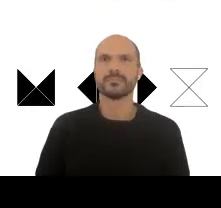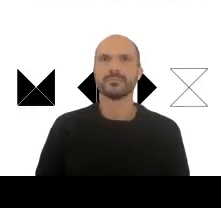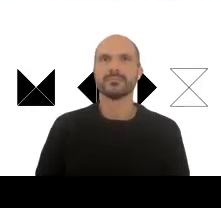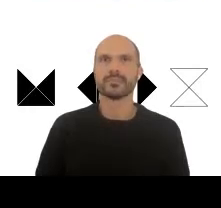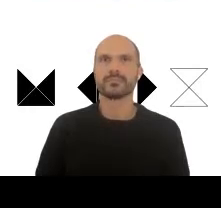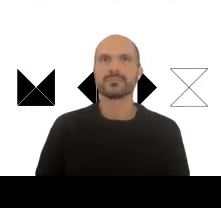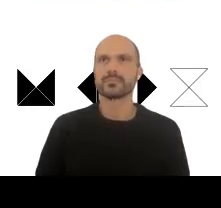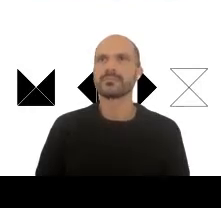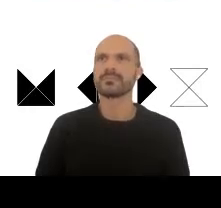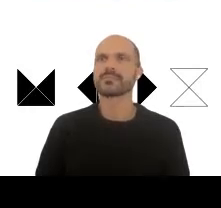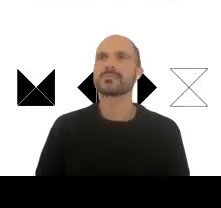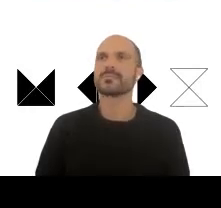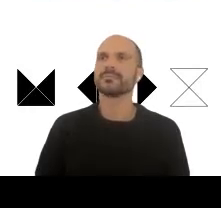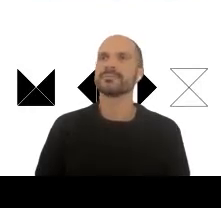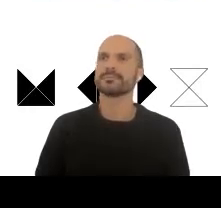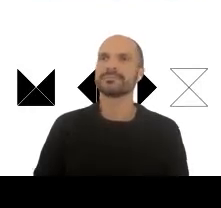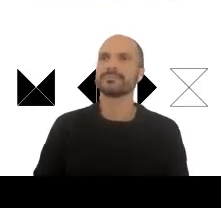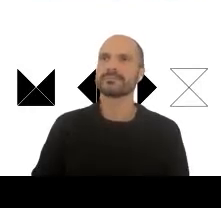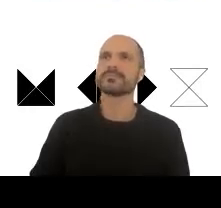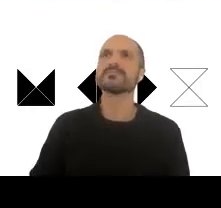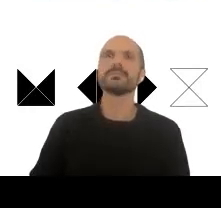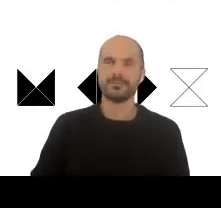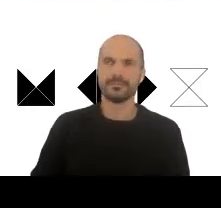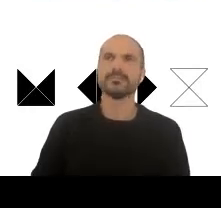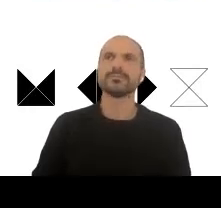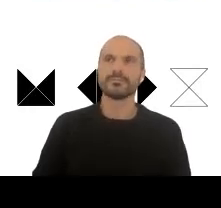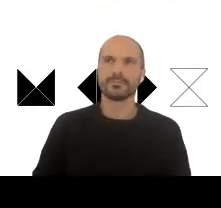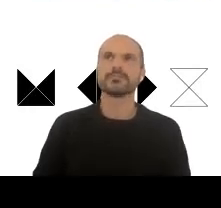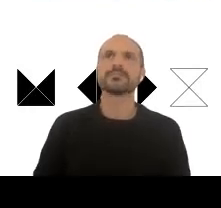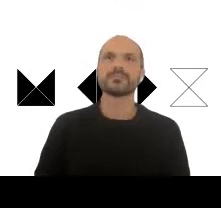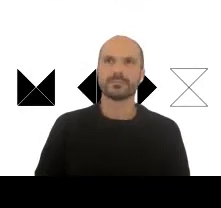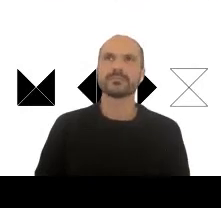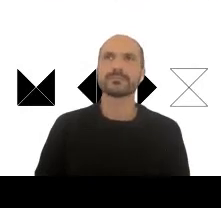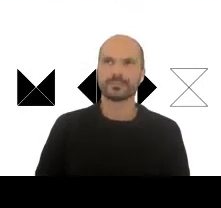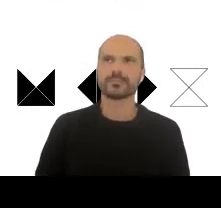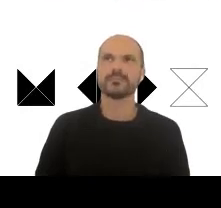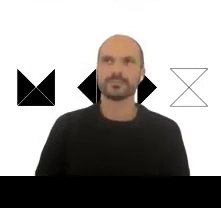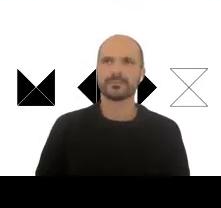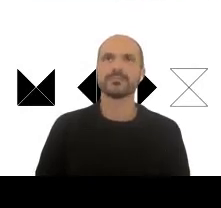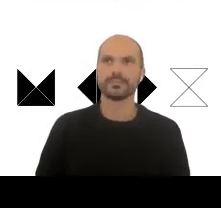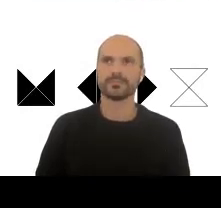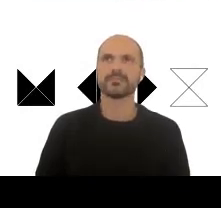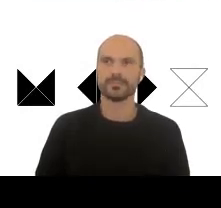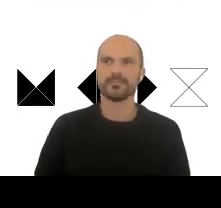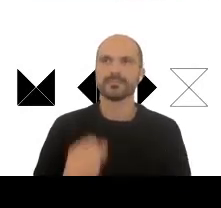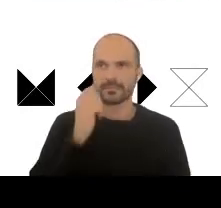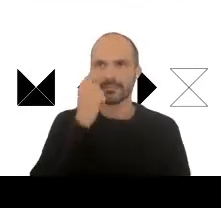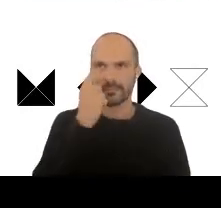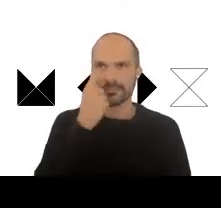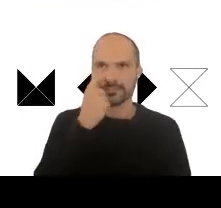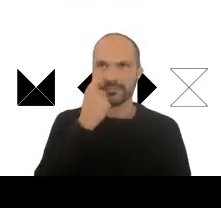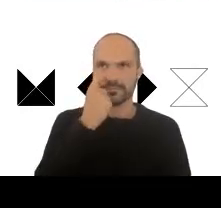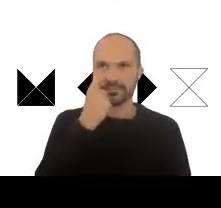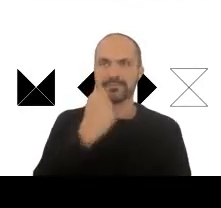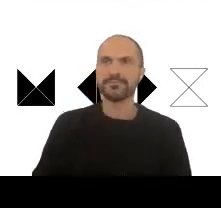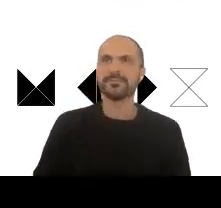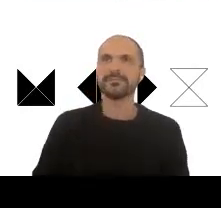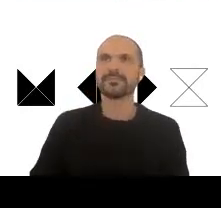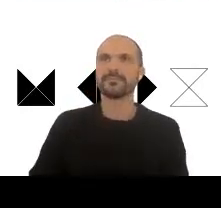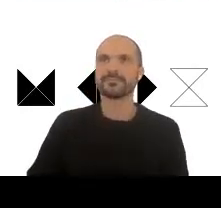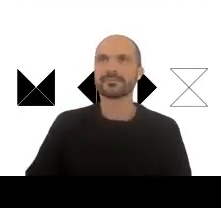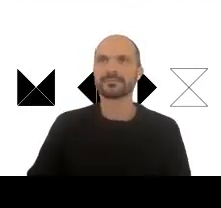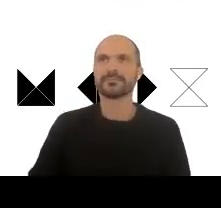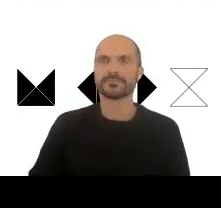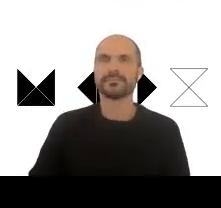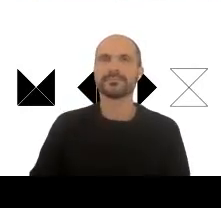to bind all the carbon dioxide that we have let out already in the atmosphere. And it will not,